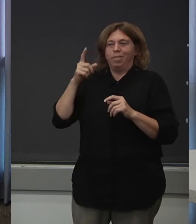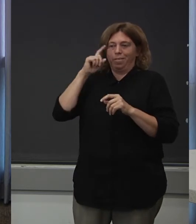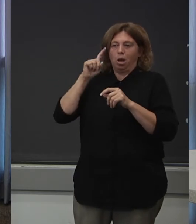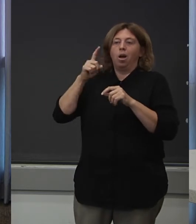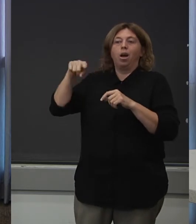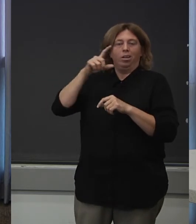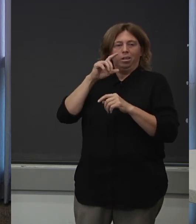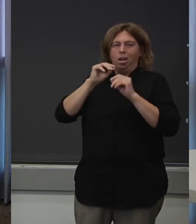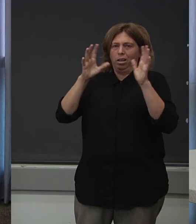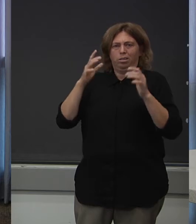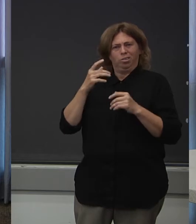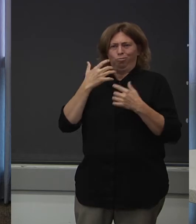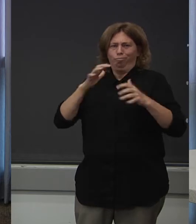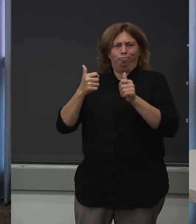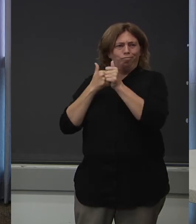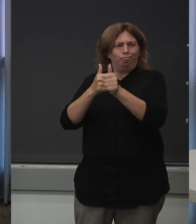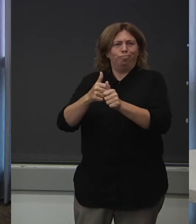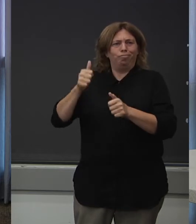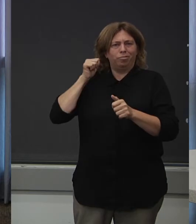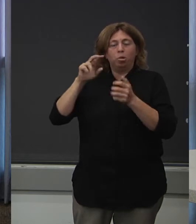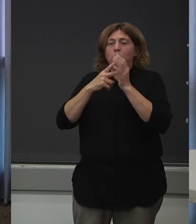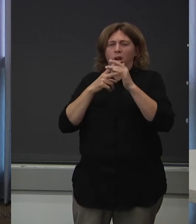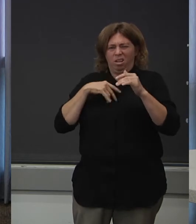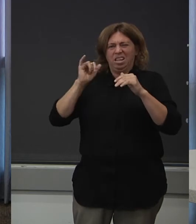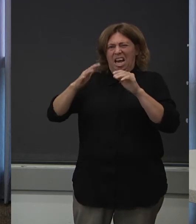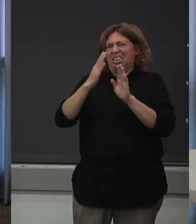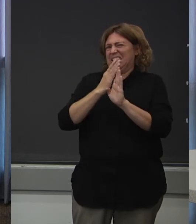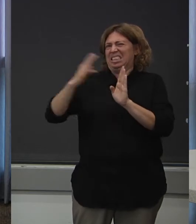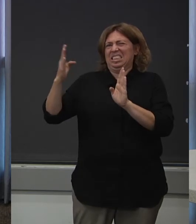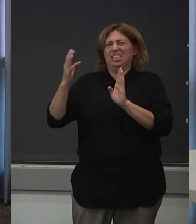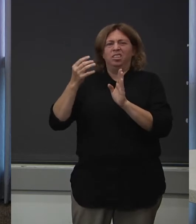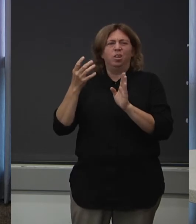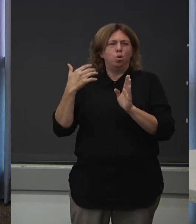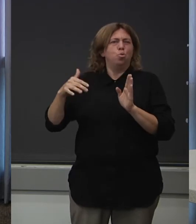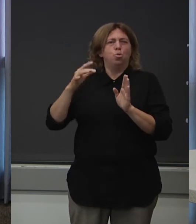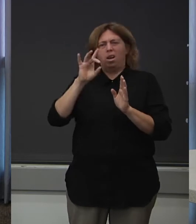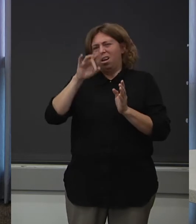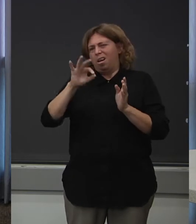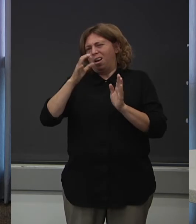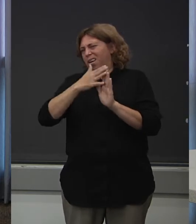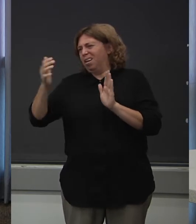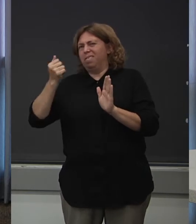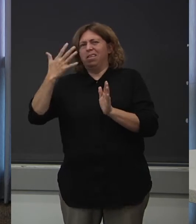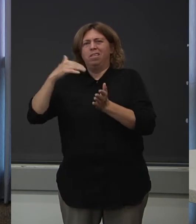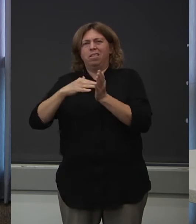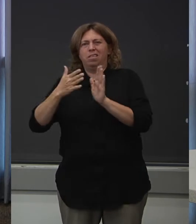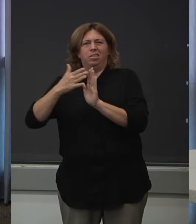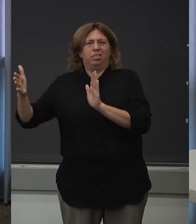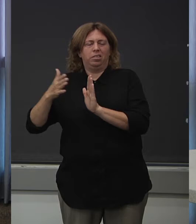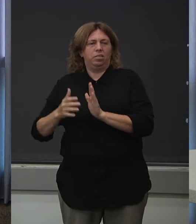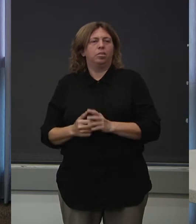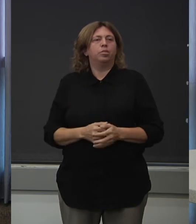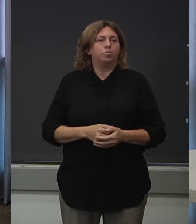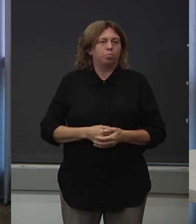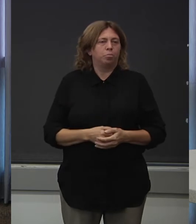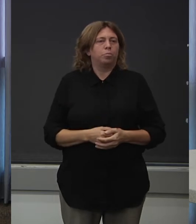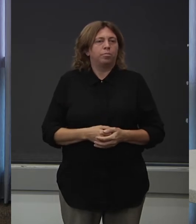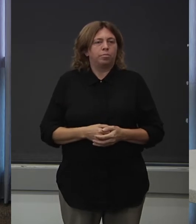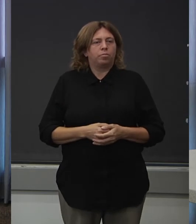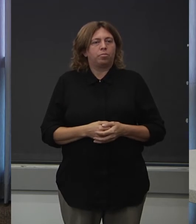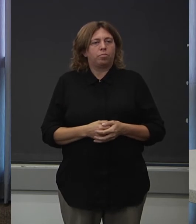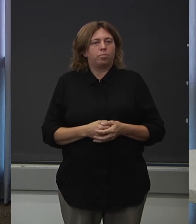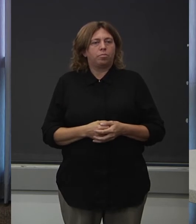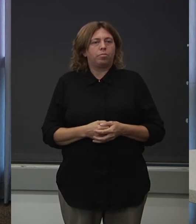use our more significant enforcement tools. I want to point out that we also offer non-enforcement services as well.